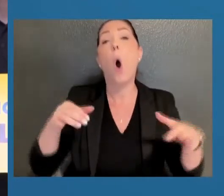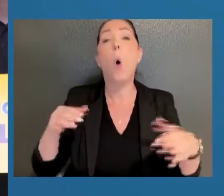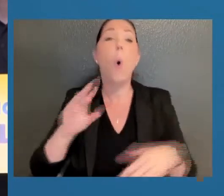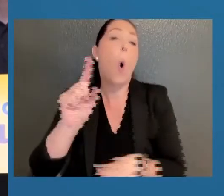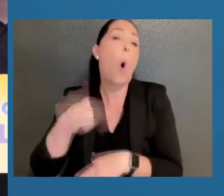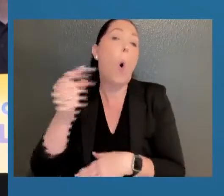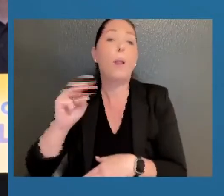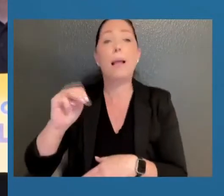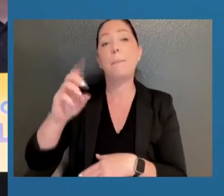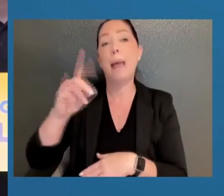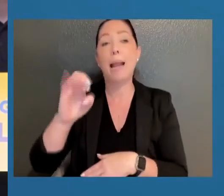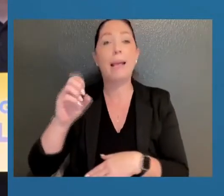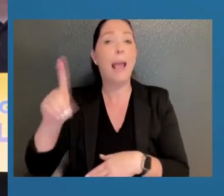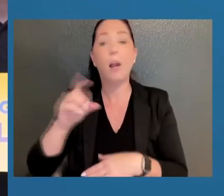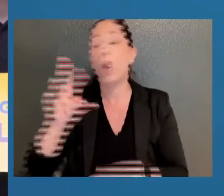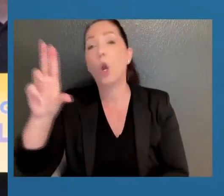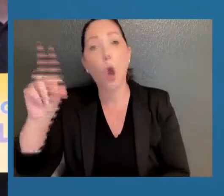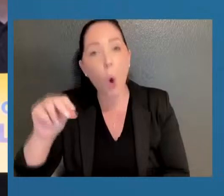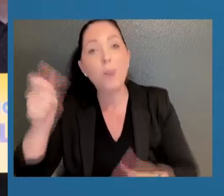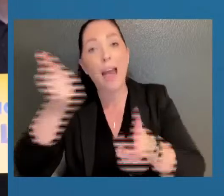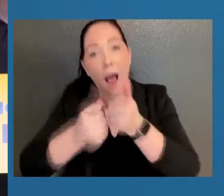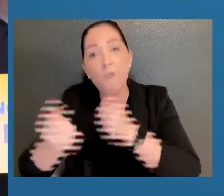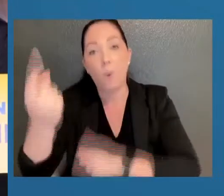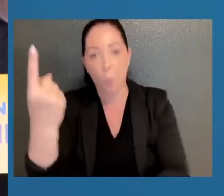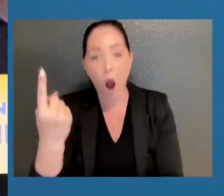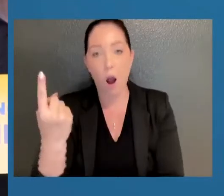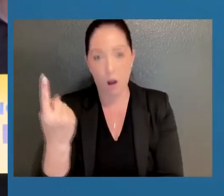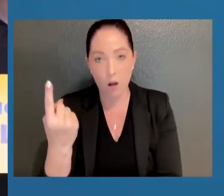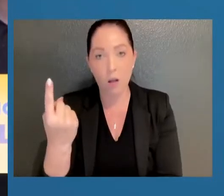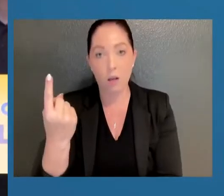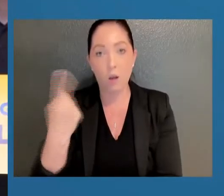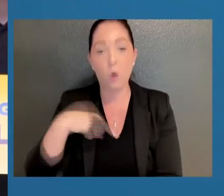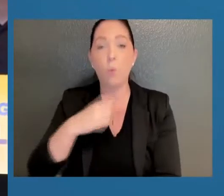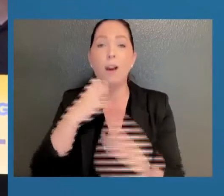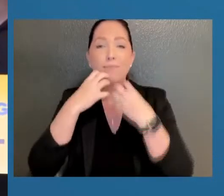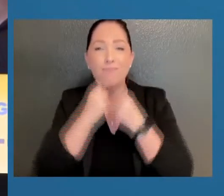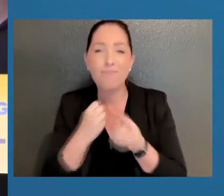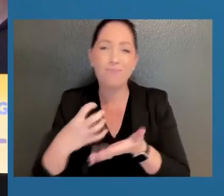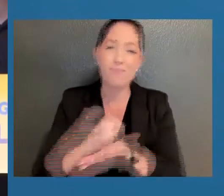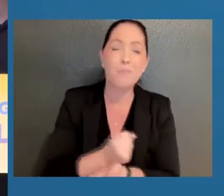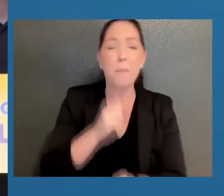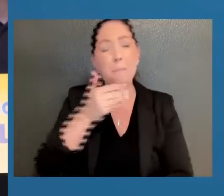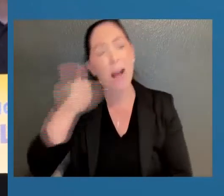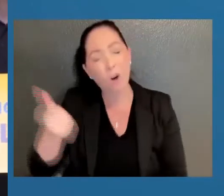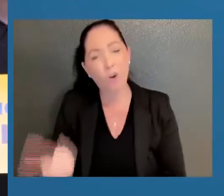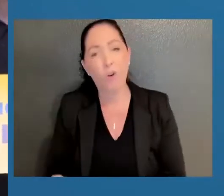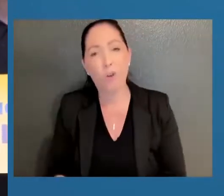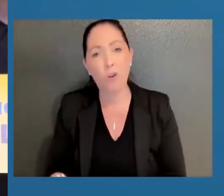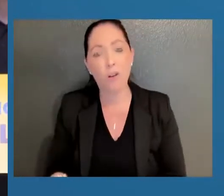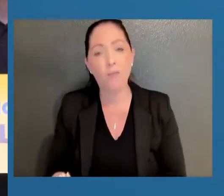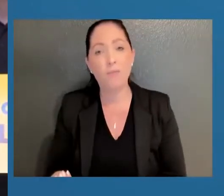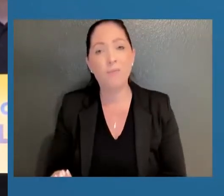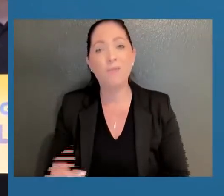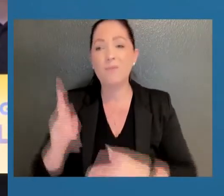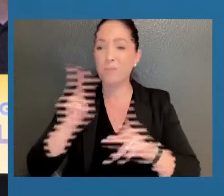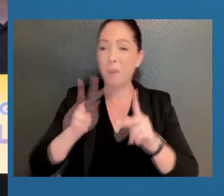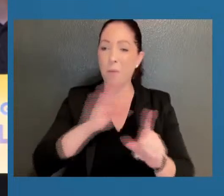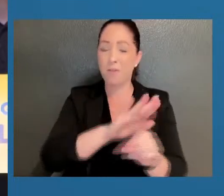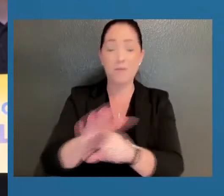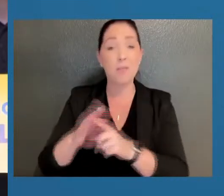hurt, it's everybody. You know, we deserve better than that. This puts people's lives in